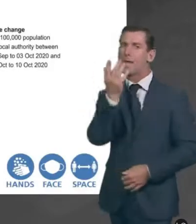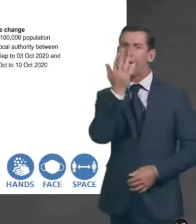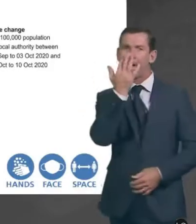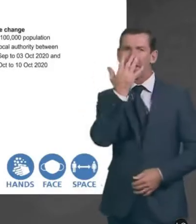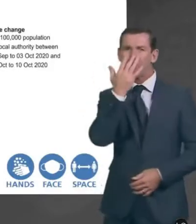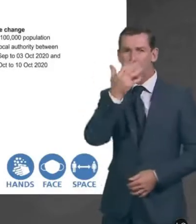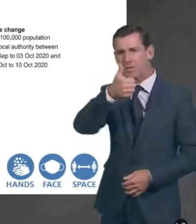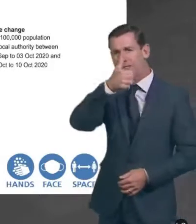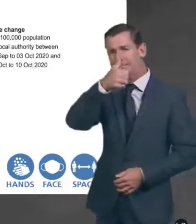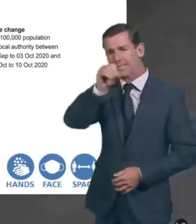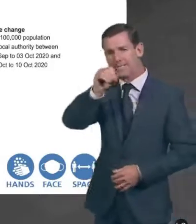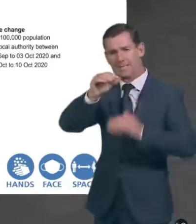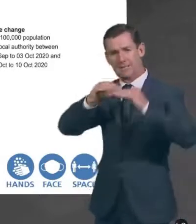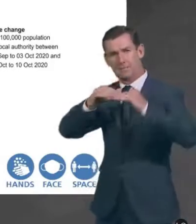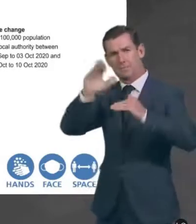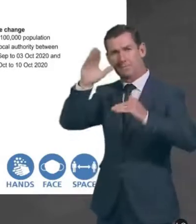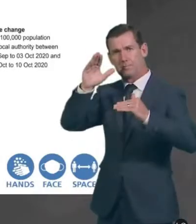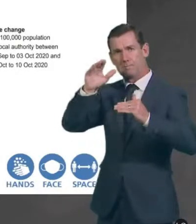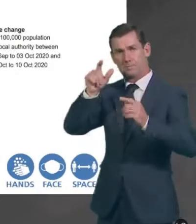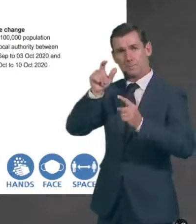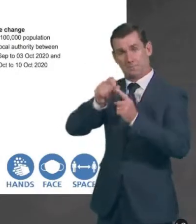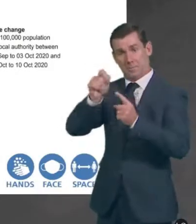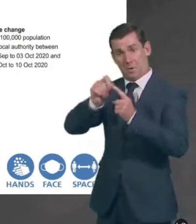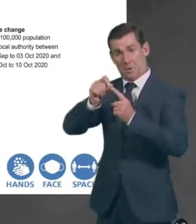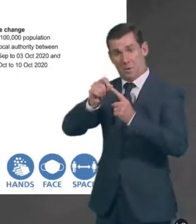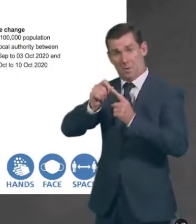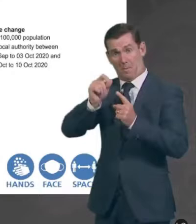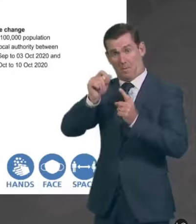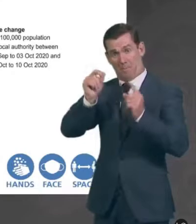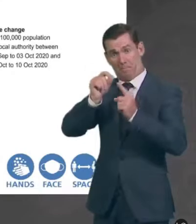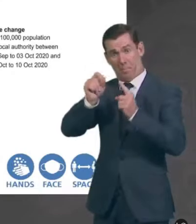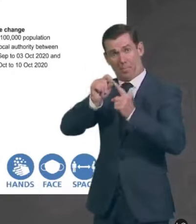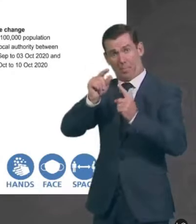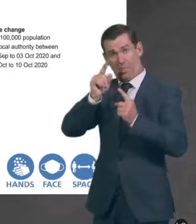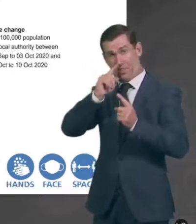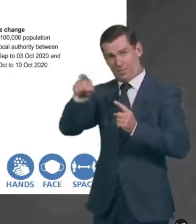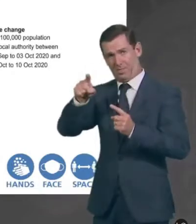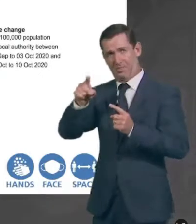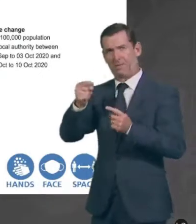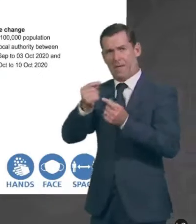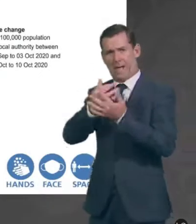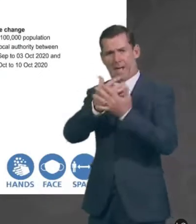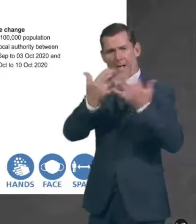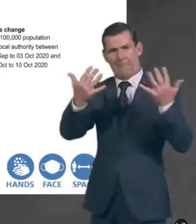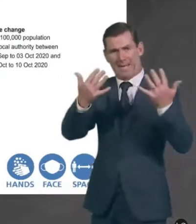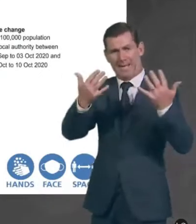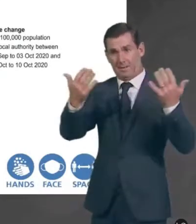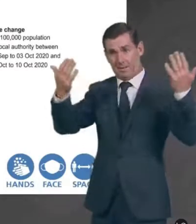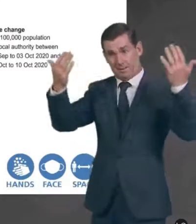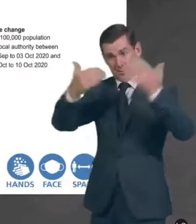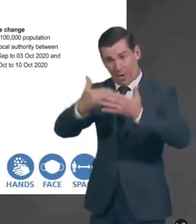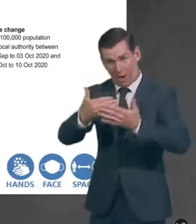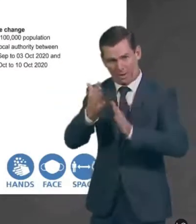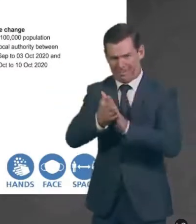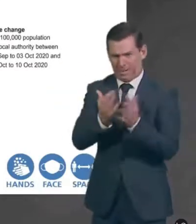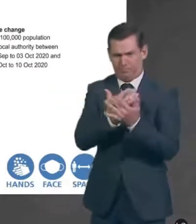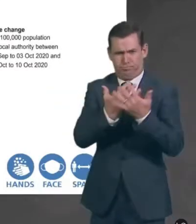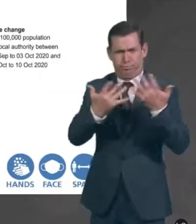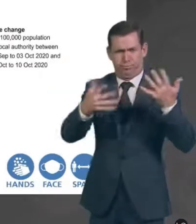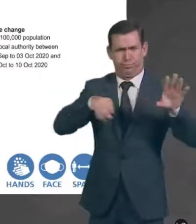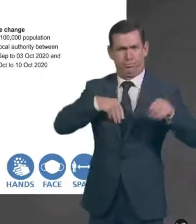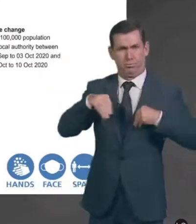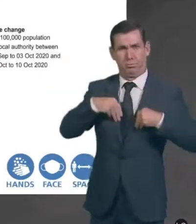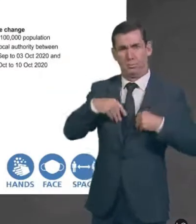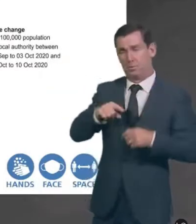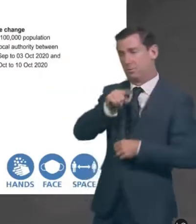purple is number of cases, darker purple, more cases. And on the right-hand side, it's where we're seeing growth in this age group,